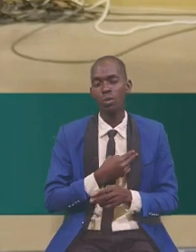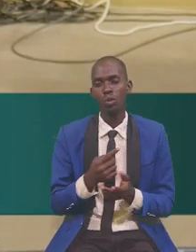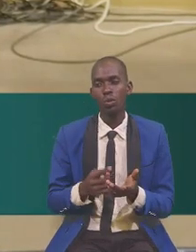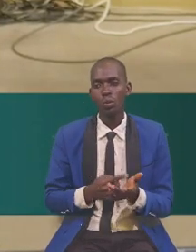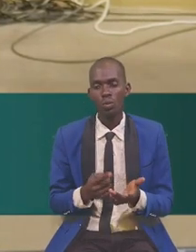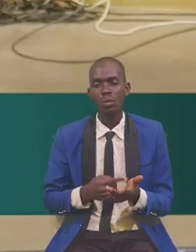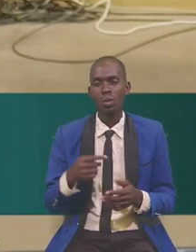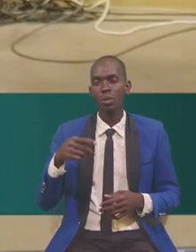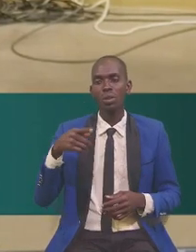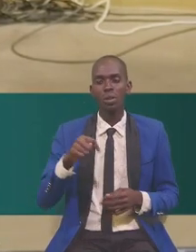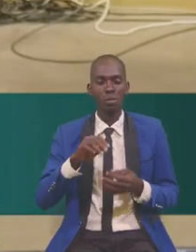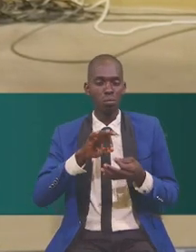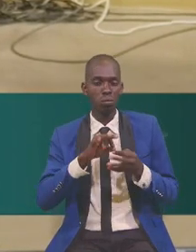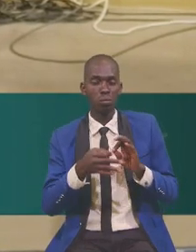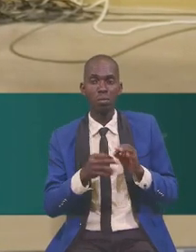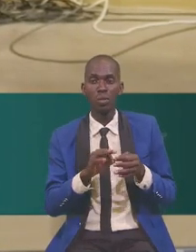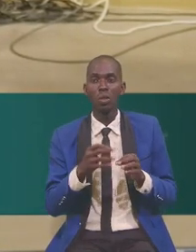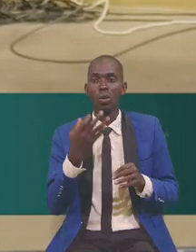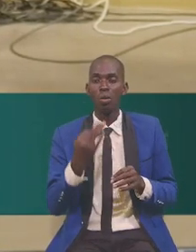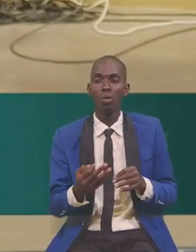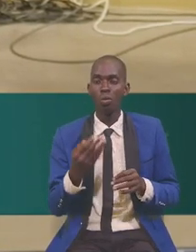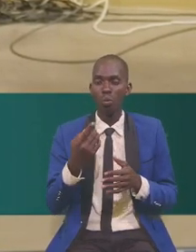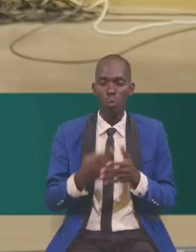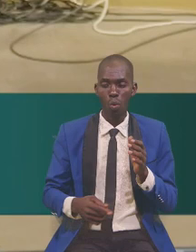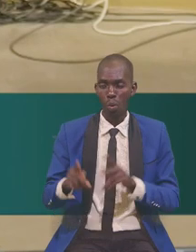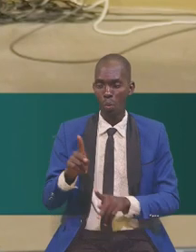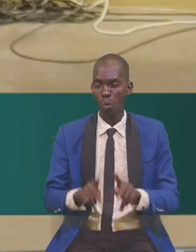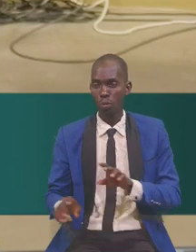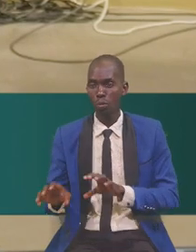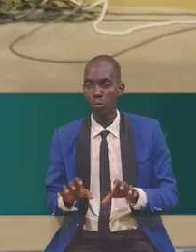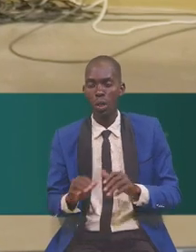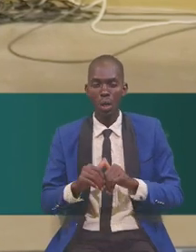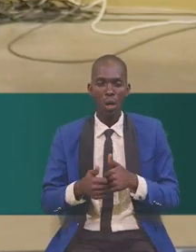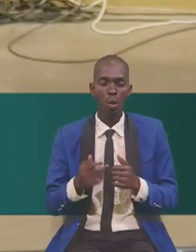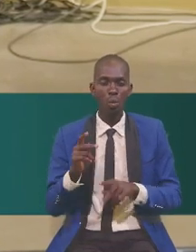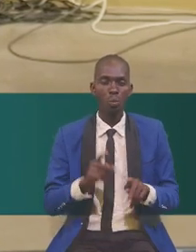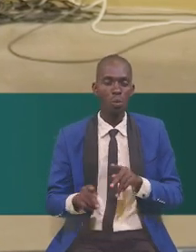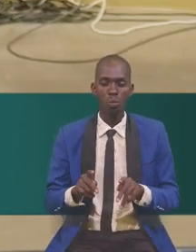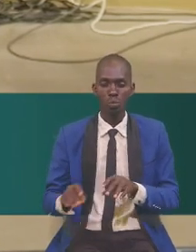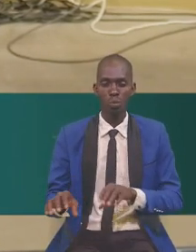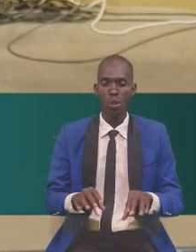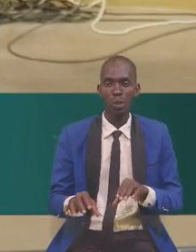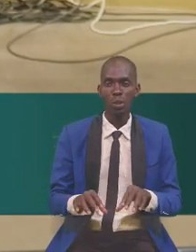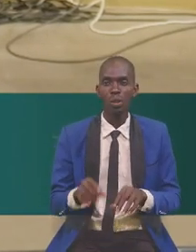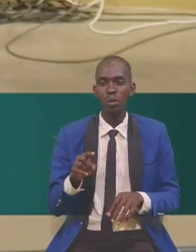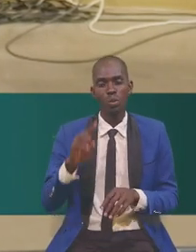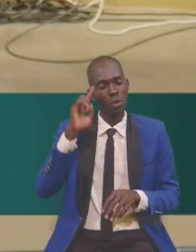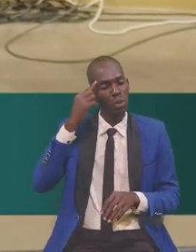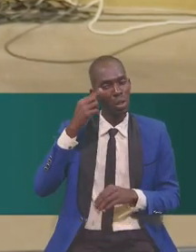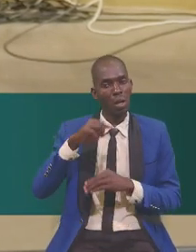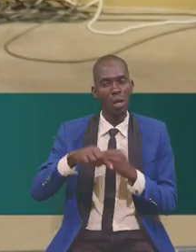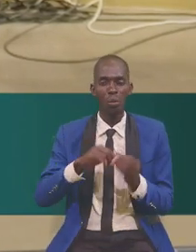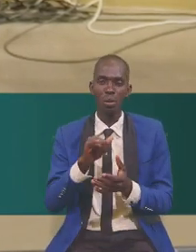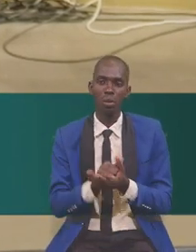the interpretation of what people do, how people act, you think about